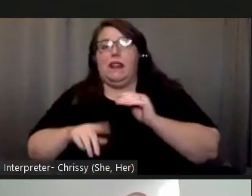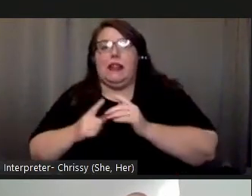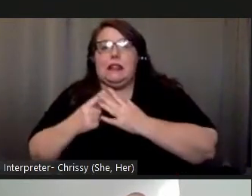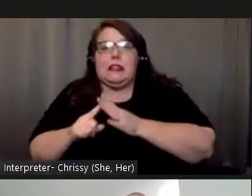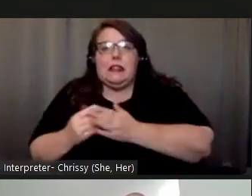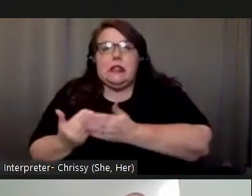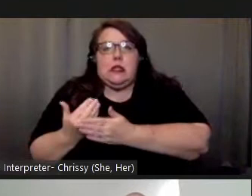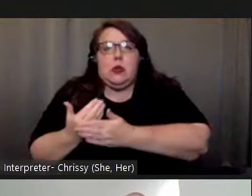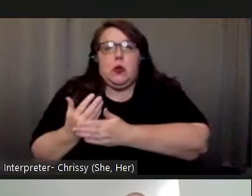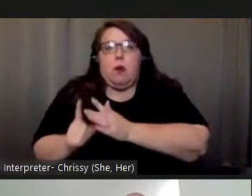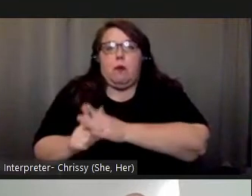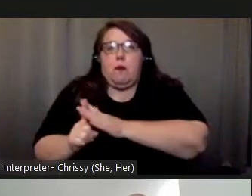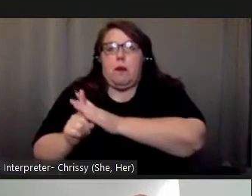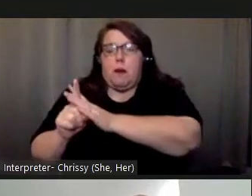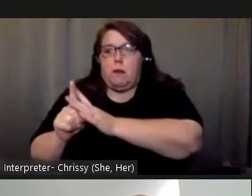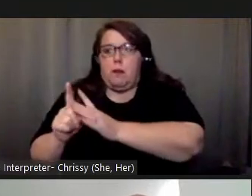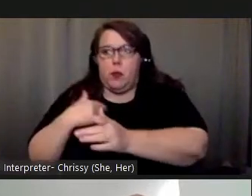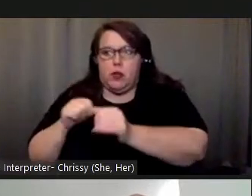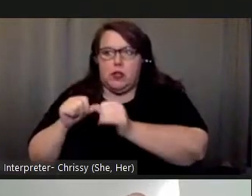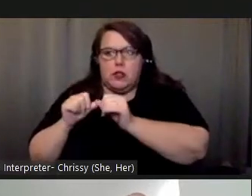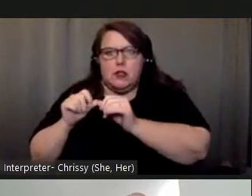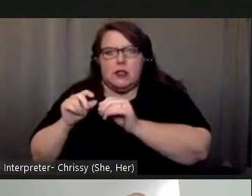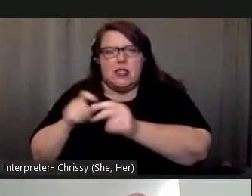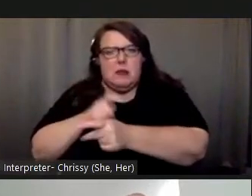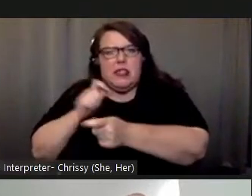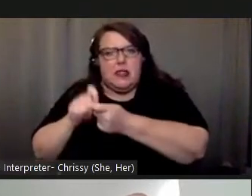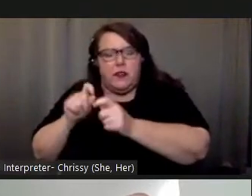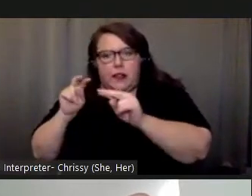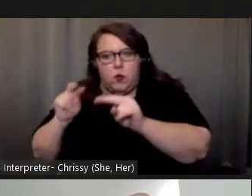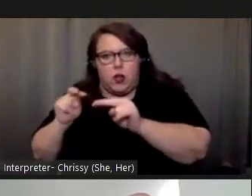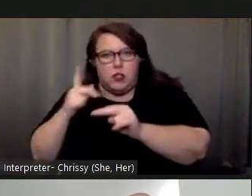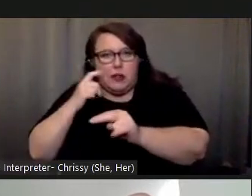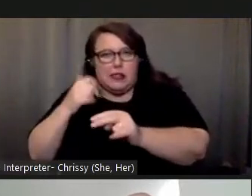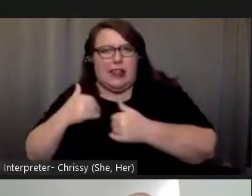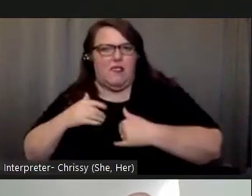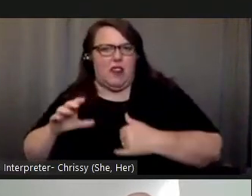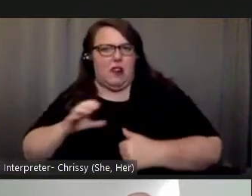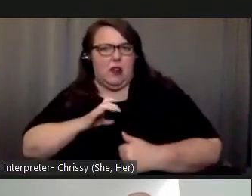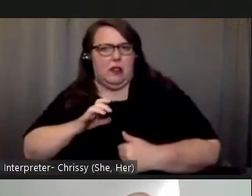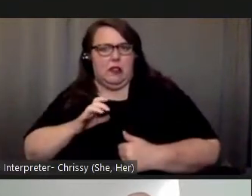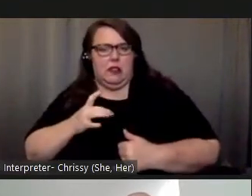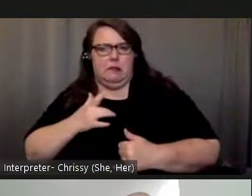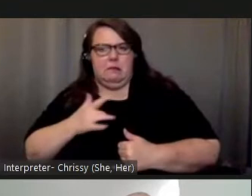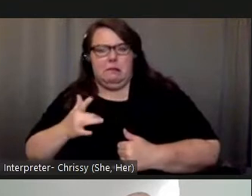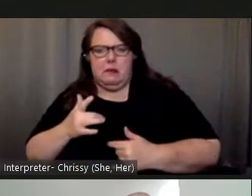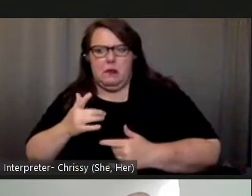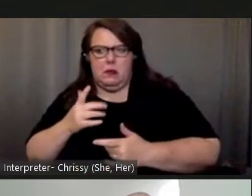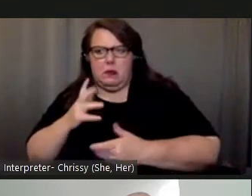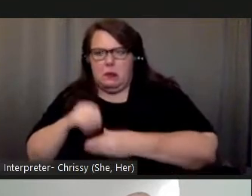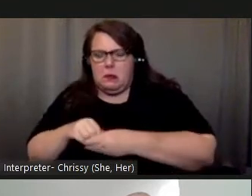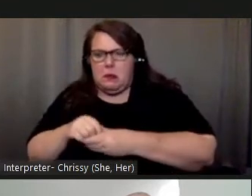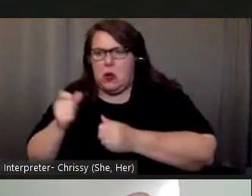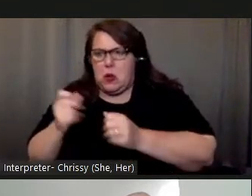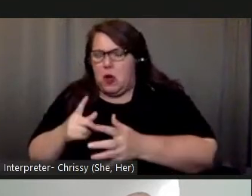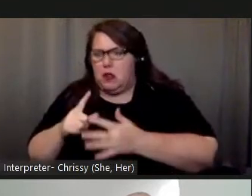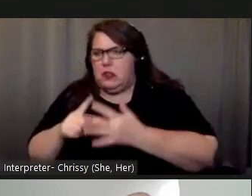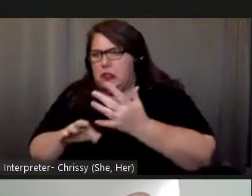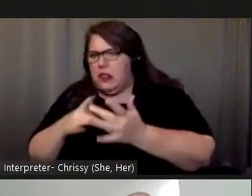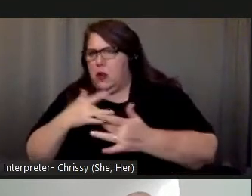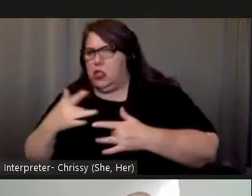variants that we are specifically tracking because they have these concerning characteristics. So at this point,